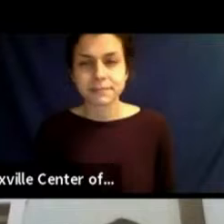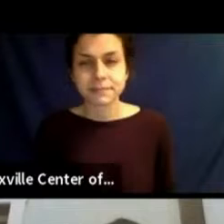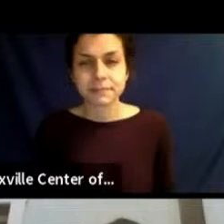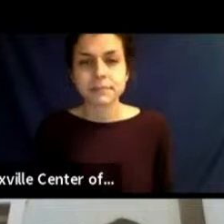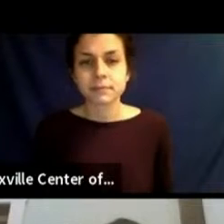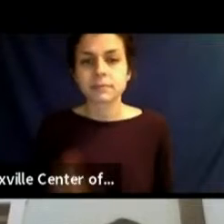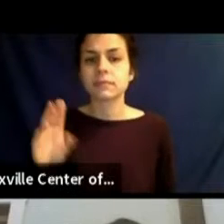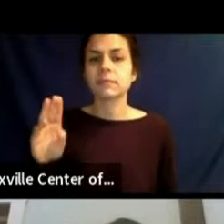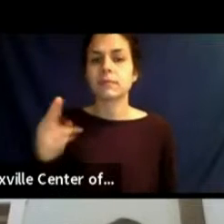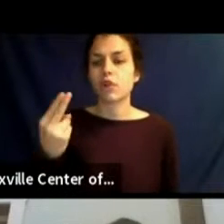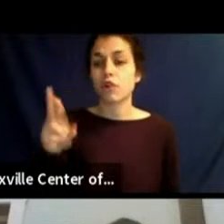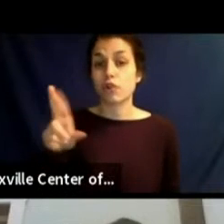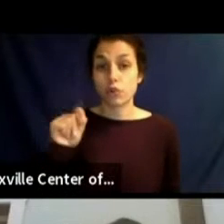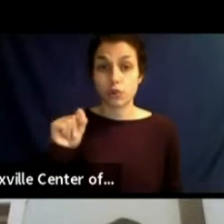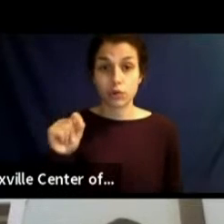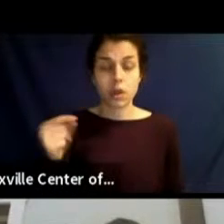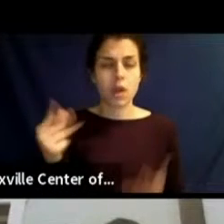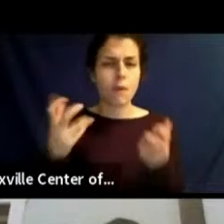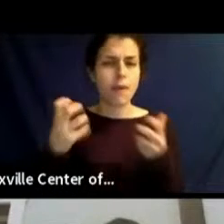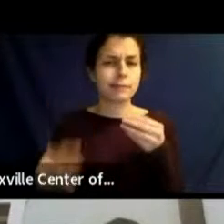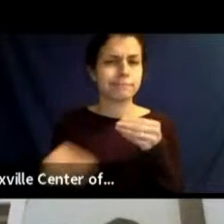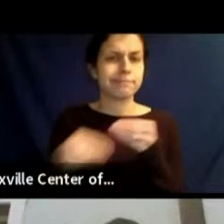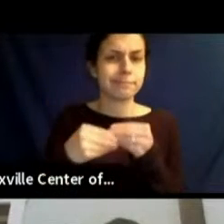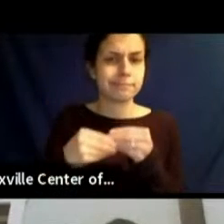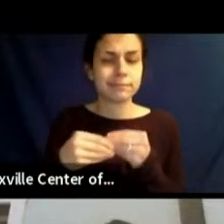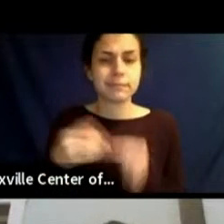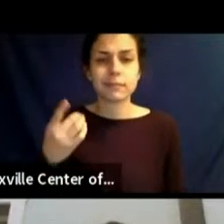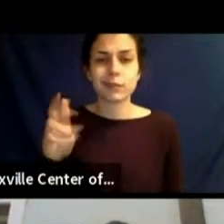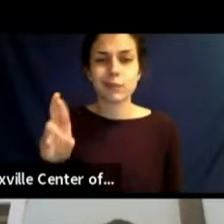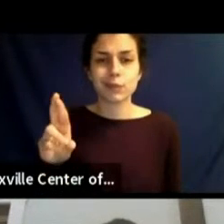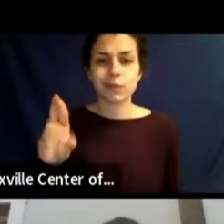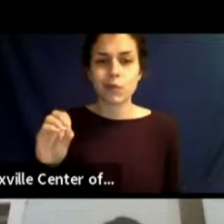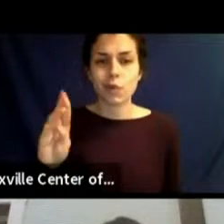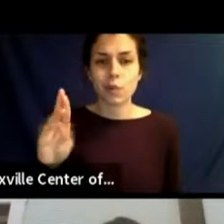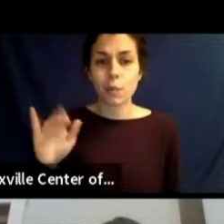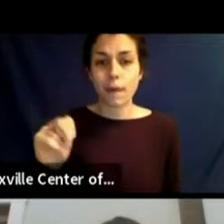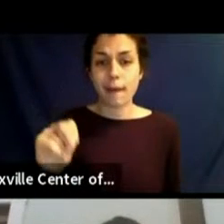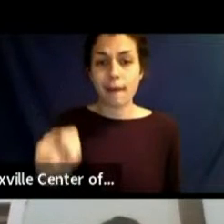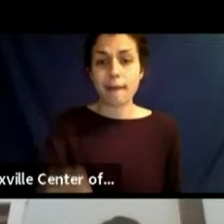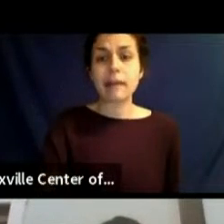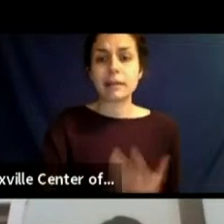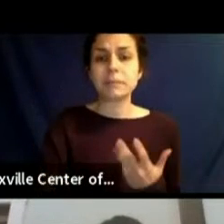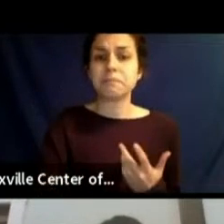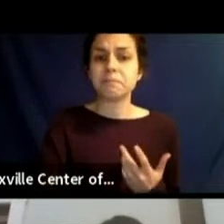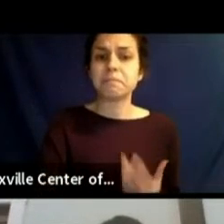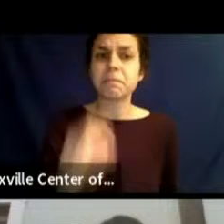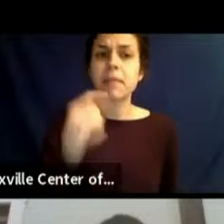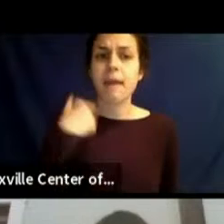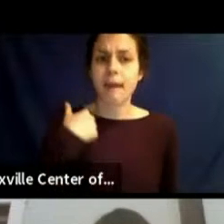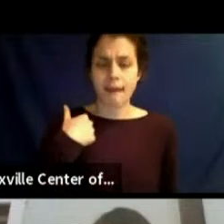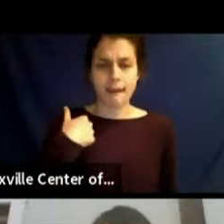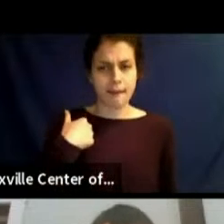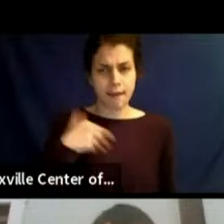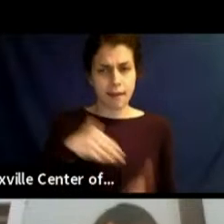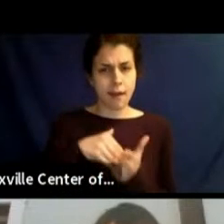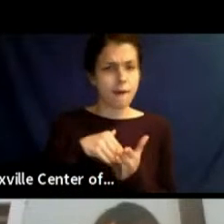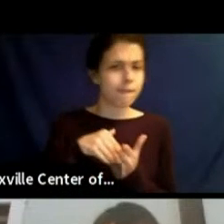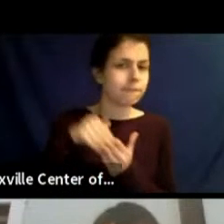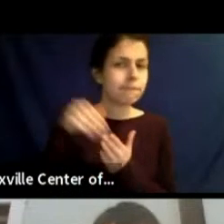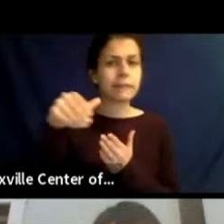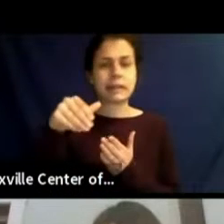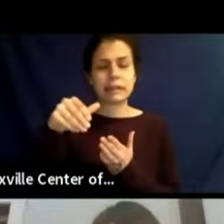I'd just like to tag on to that, Dr. O'Brien, and say I frequently encounter in